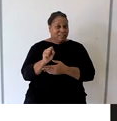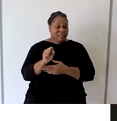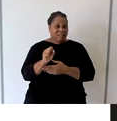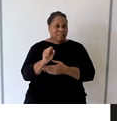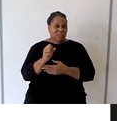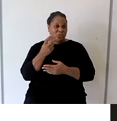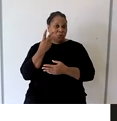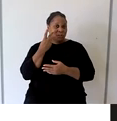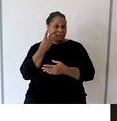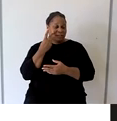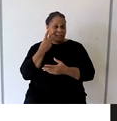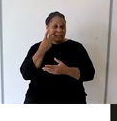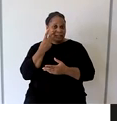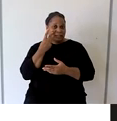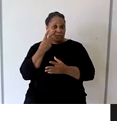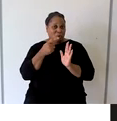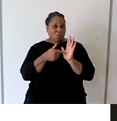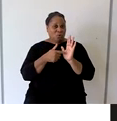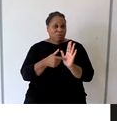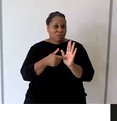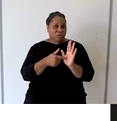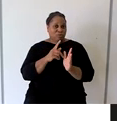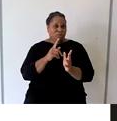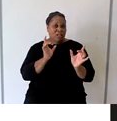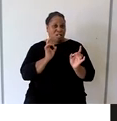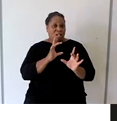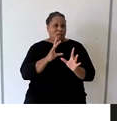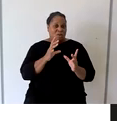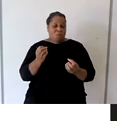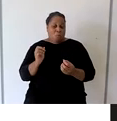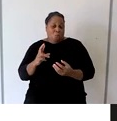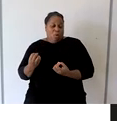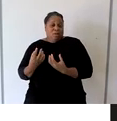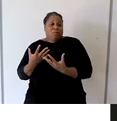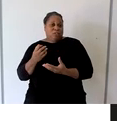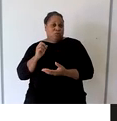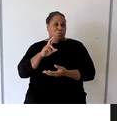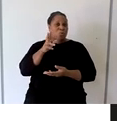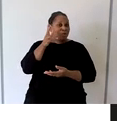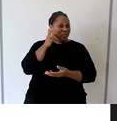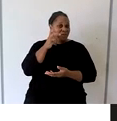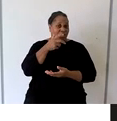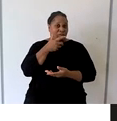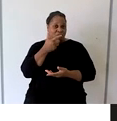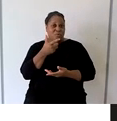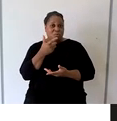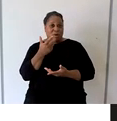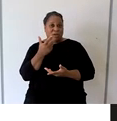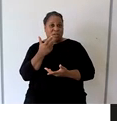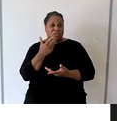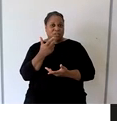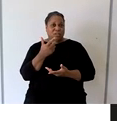seen portrayed in either tragic or comfortably inspirational way, or if you've heard or watched the Stella Young TED